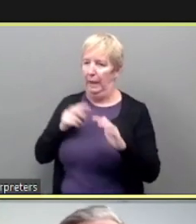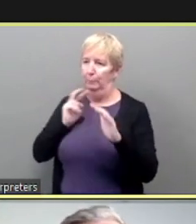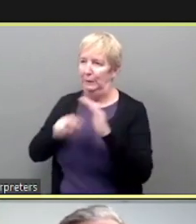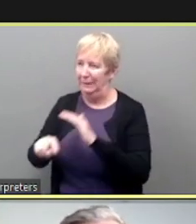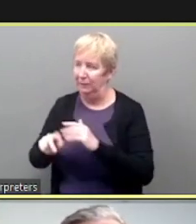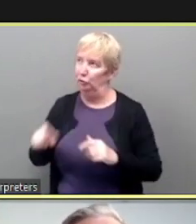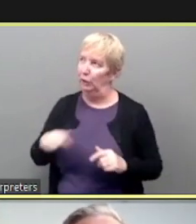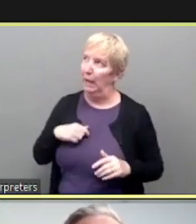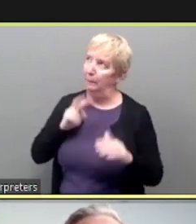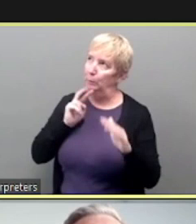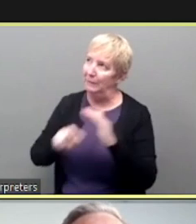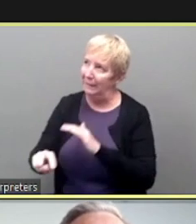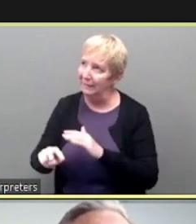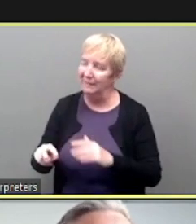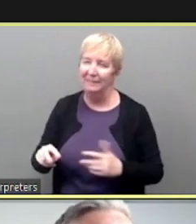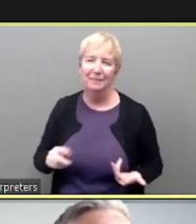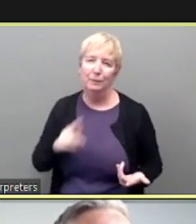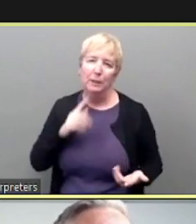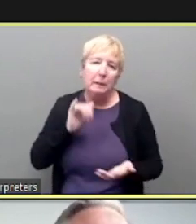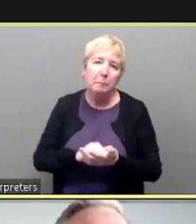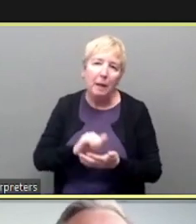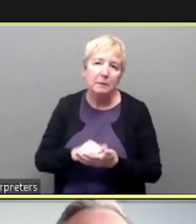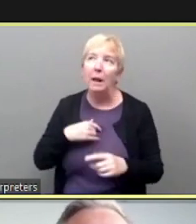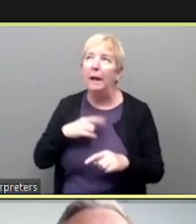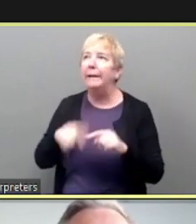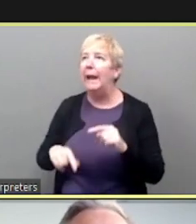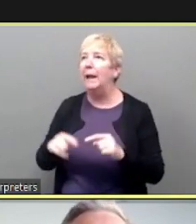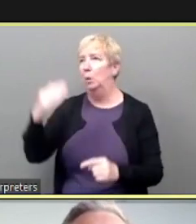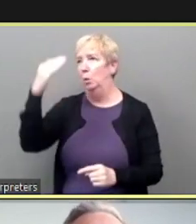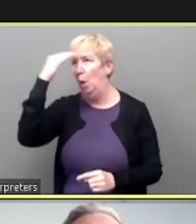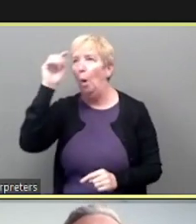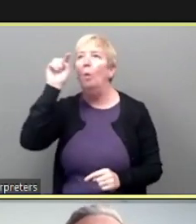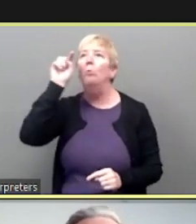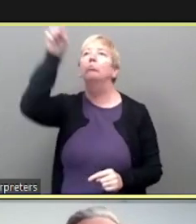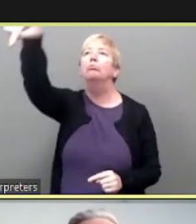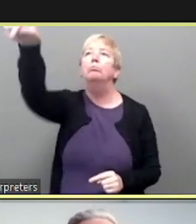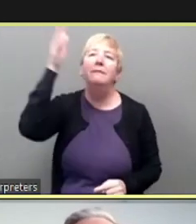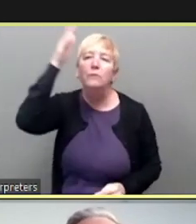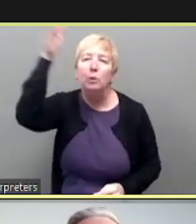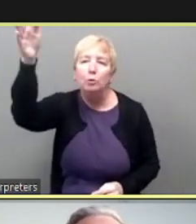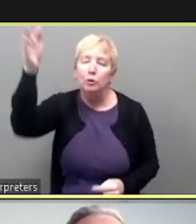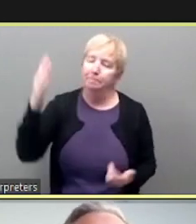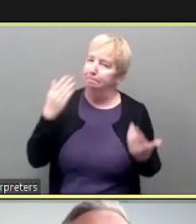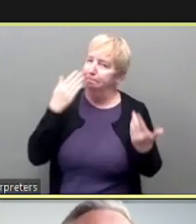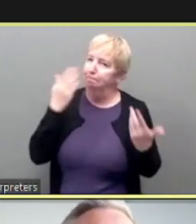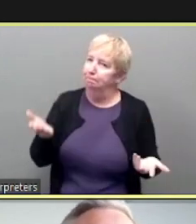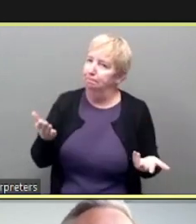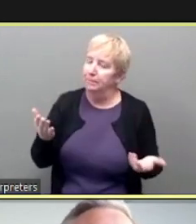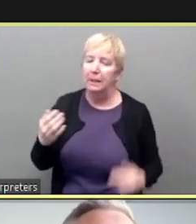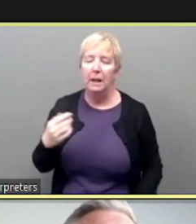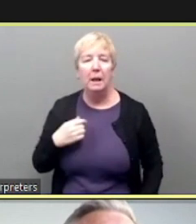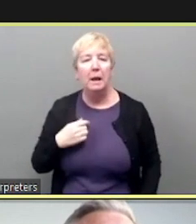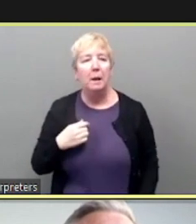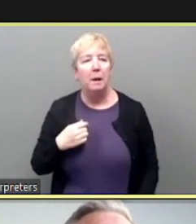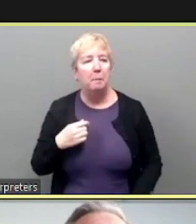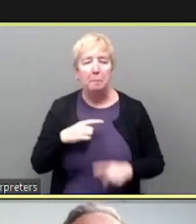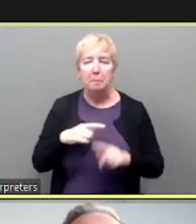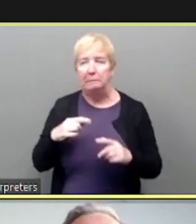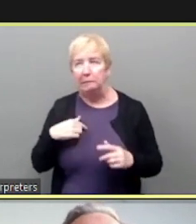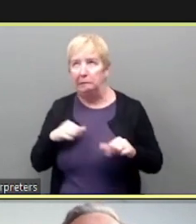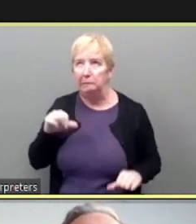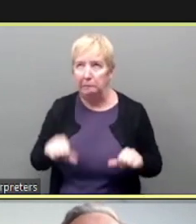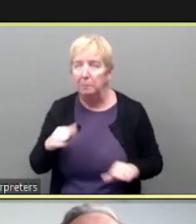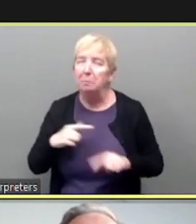there's no way to know the future, but I think we're going to see a relaxation on booster availability soon,